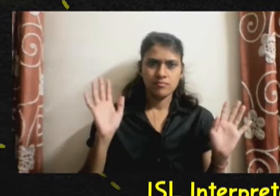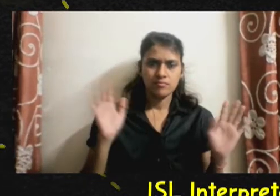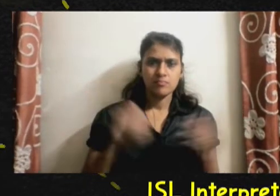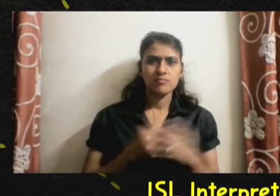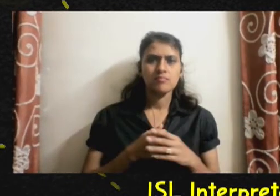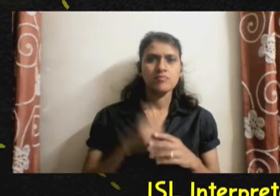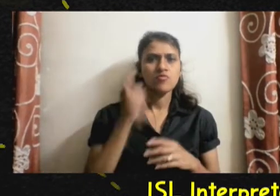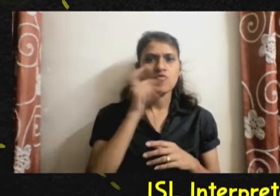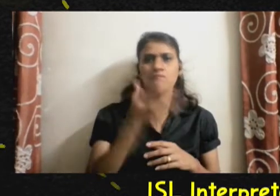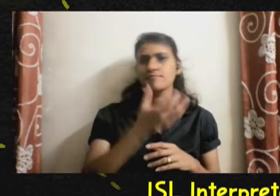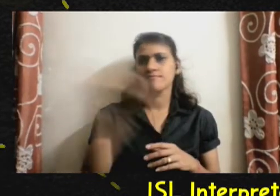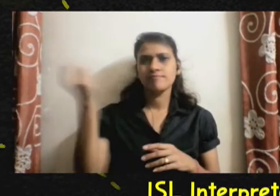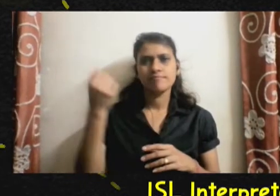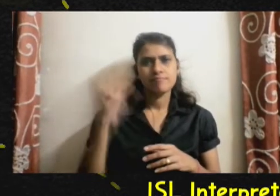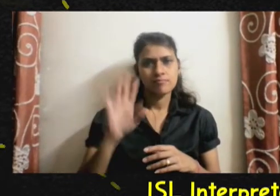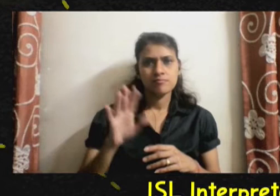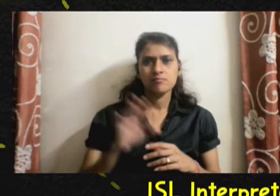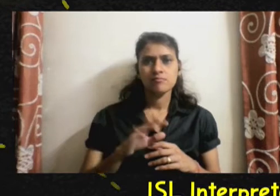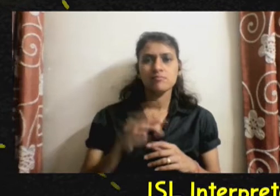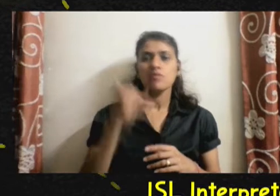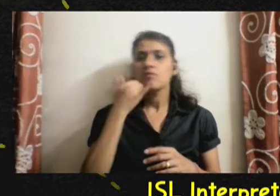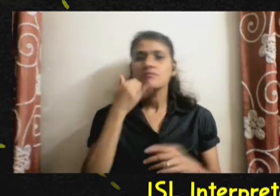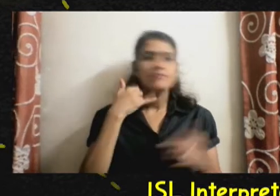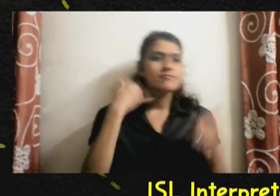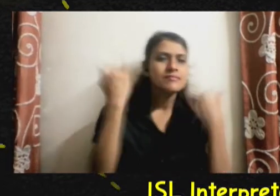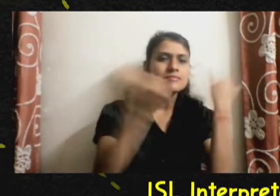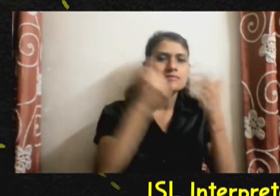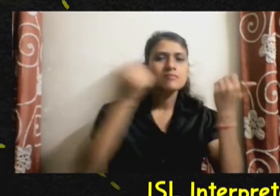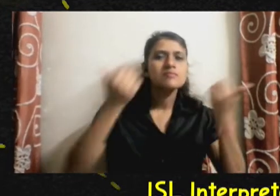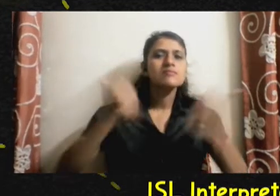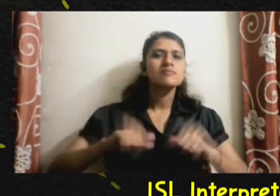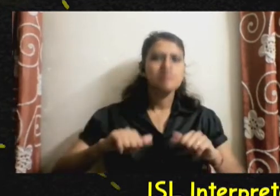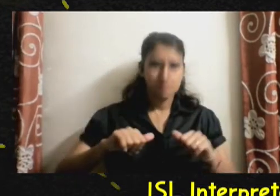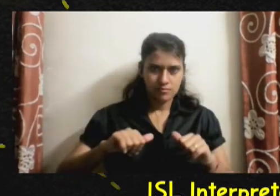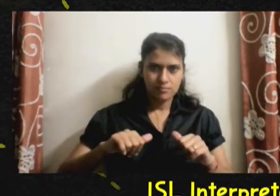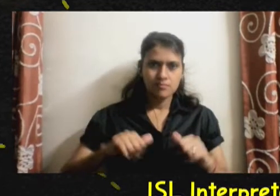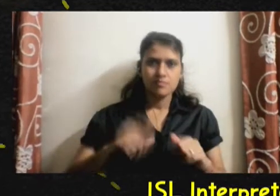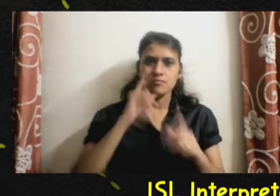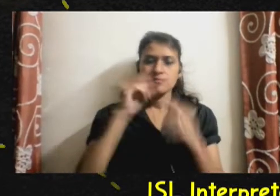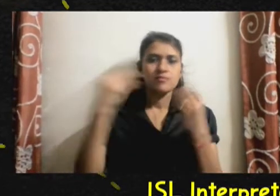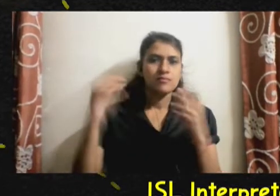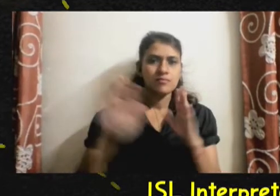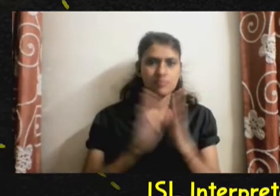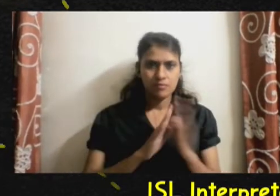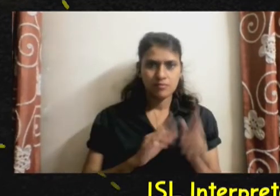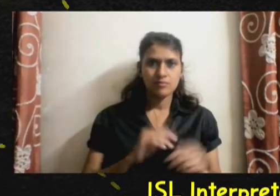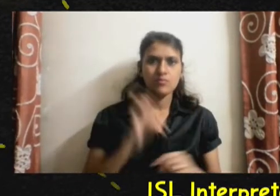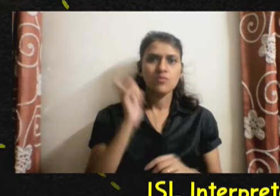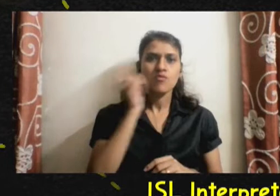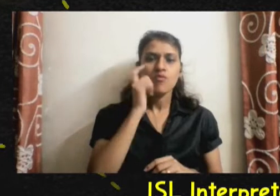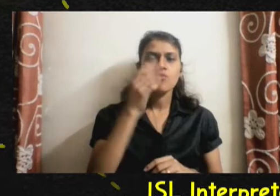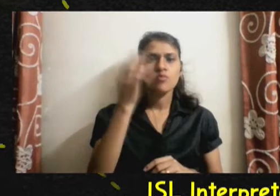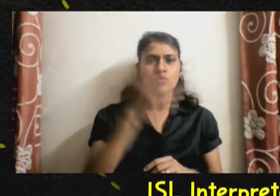so that his family doesn't trace him, etc. And he was given a small phone in order for him to communicate